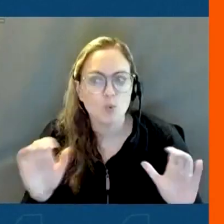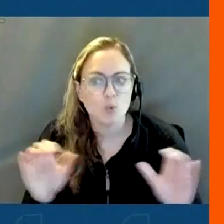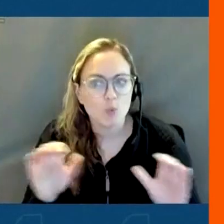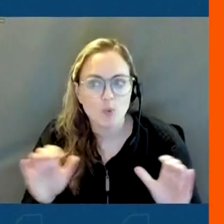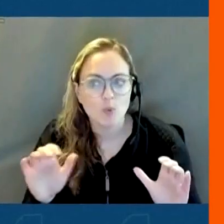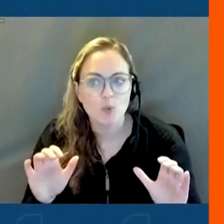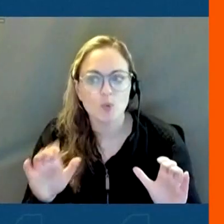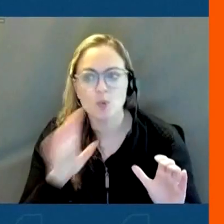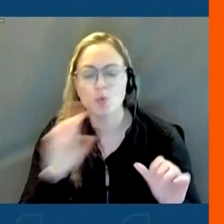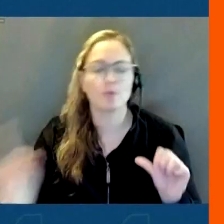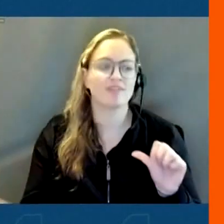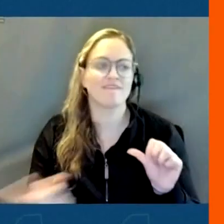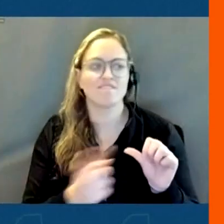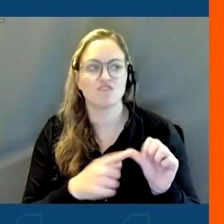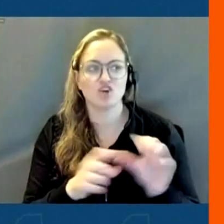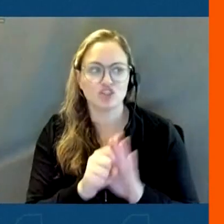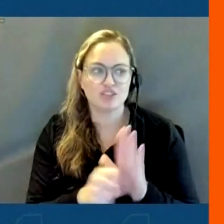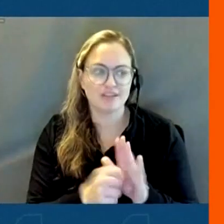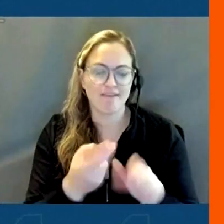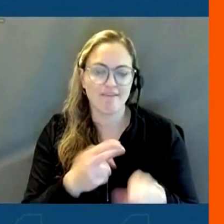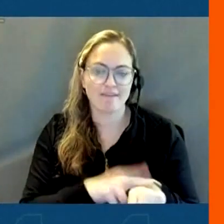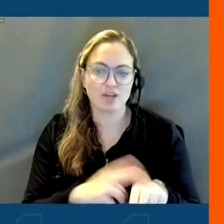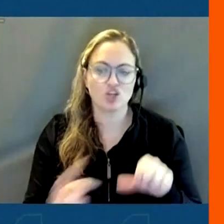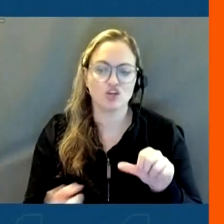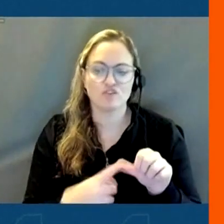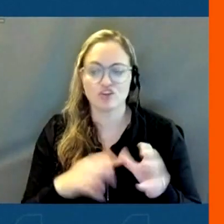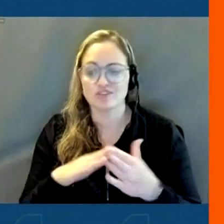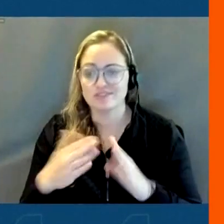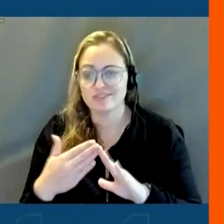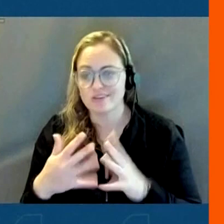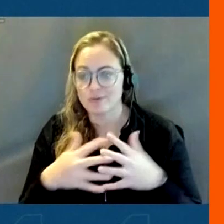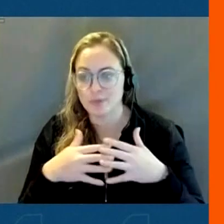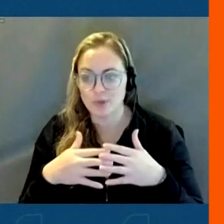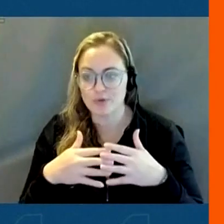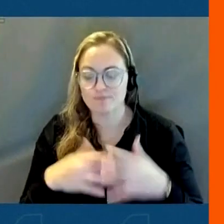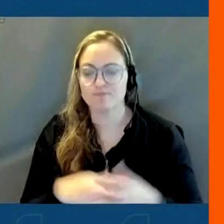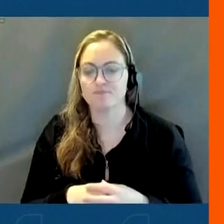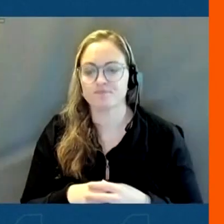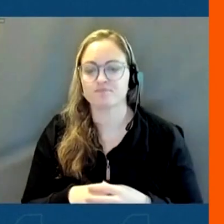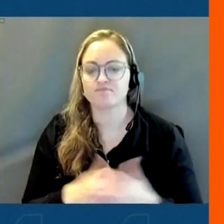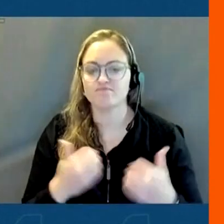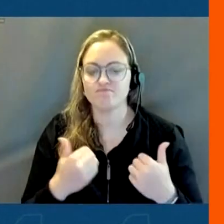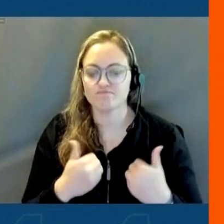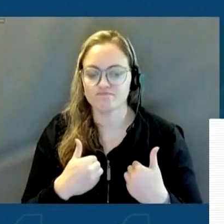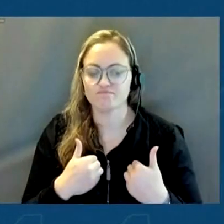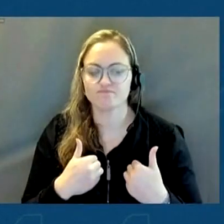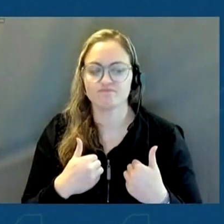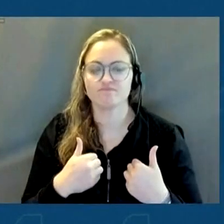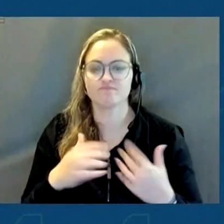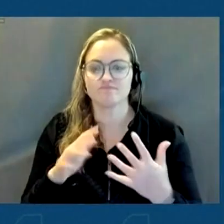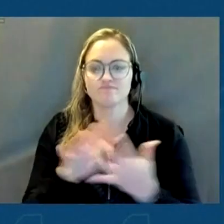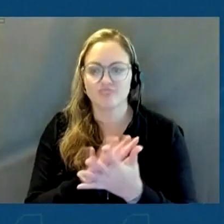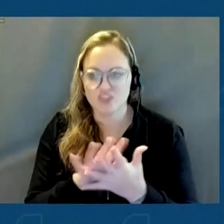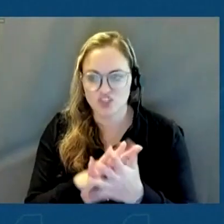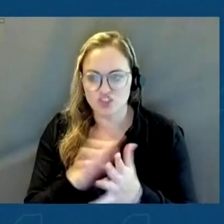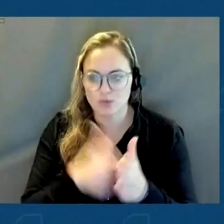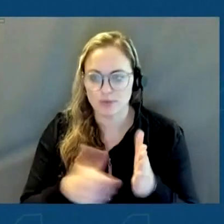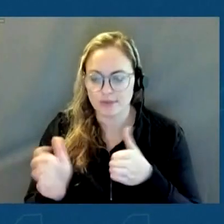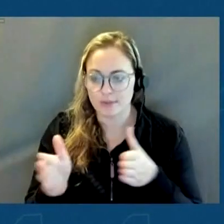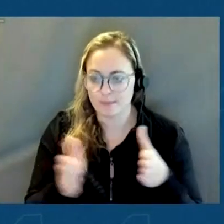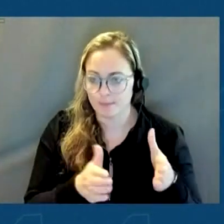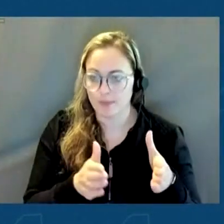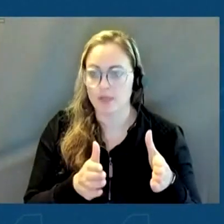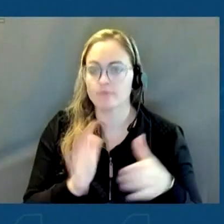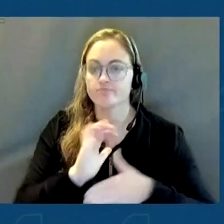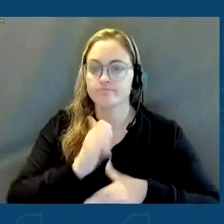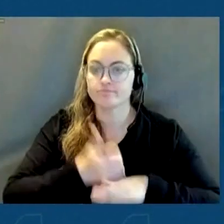we are going to be the very first state in the nation, the very first city in America, to have a congestion pricing plan. We are